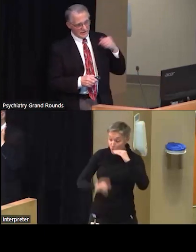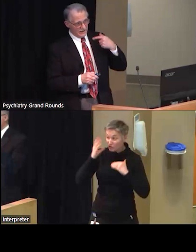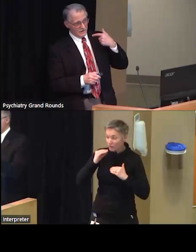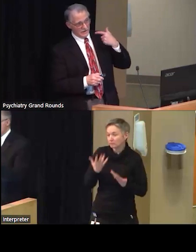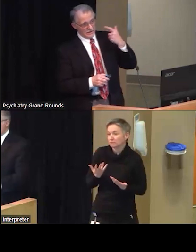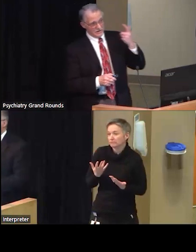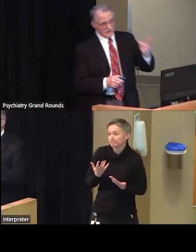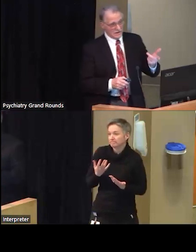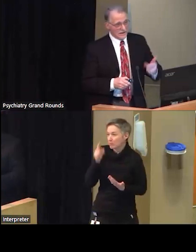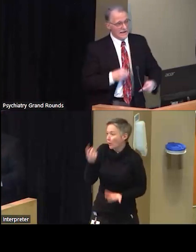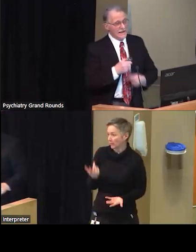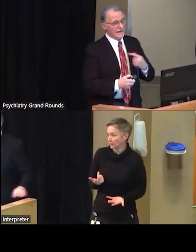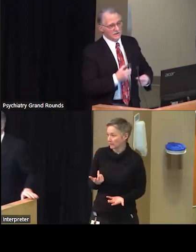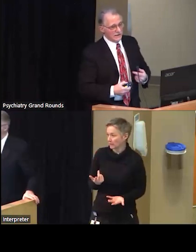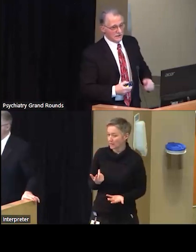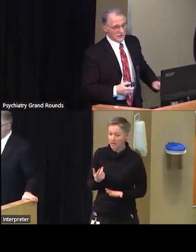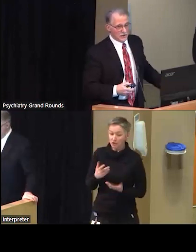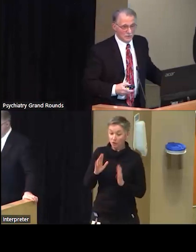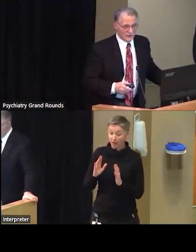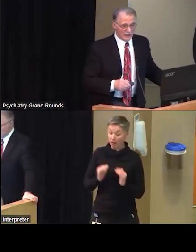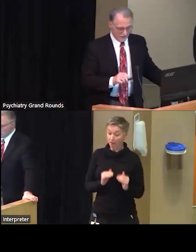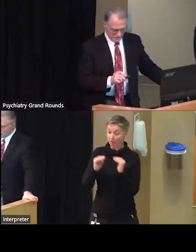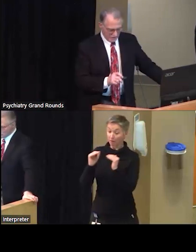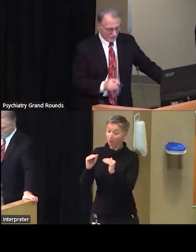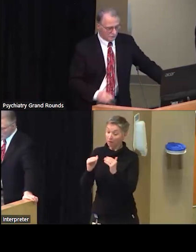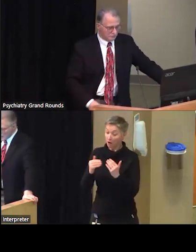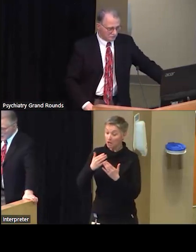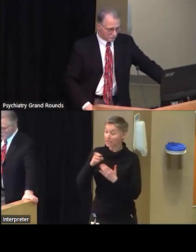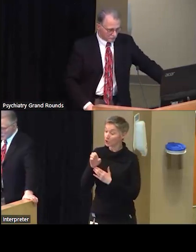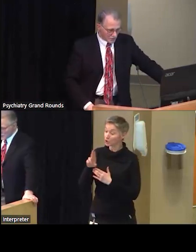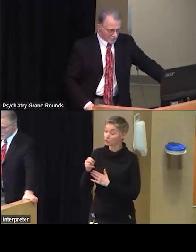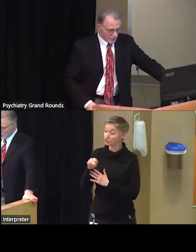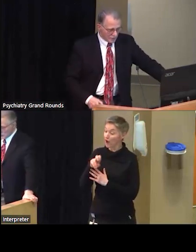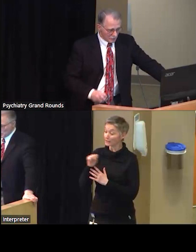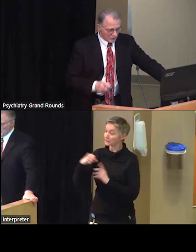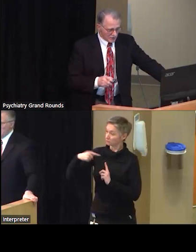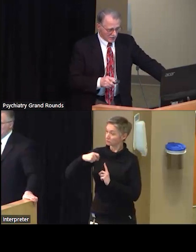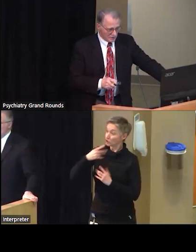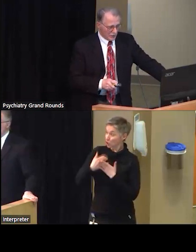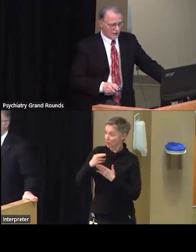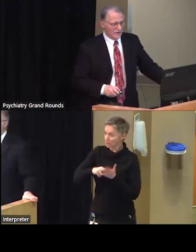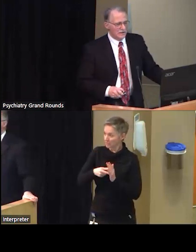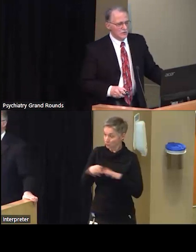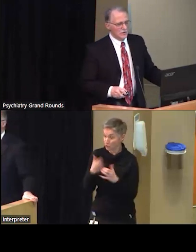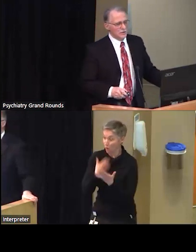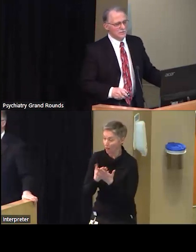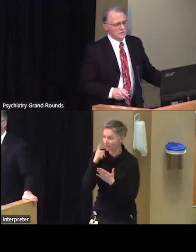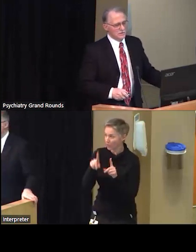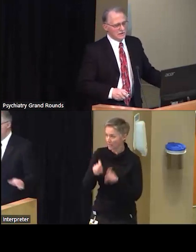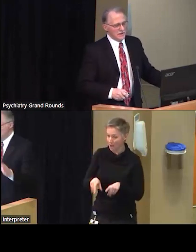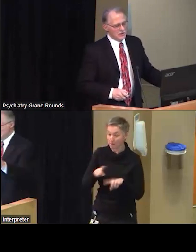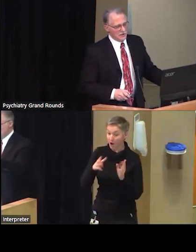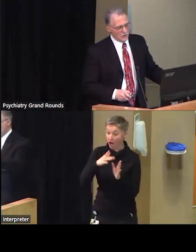Eustress is the kind of thing that gets us activated so we do better on an exam. But there's a certain point where